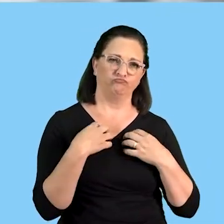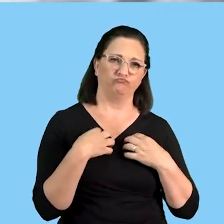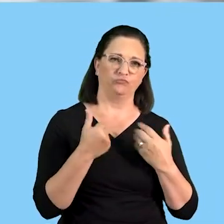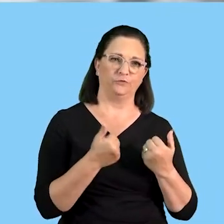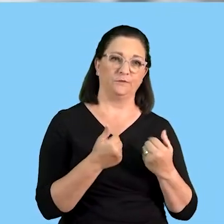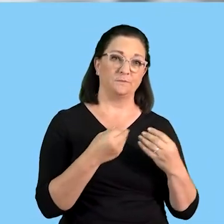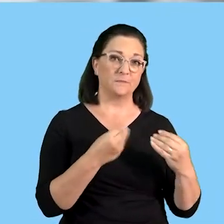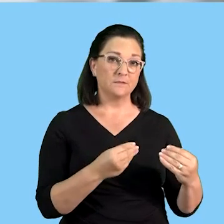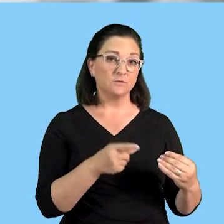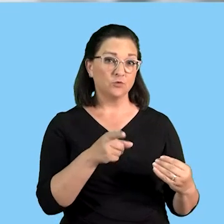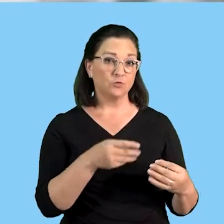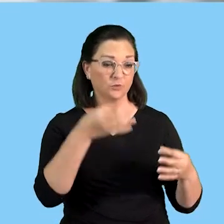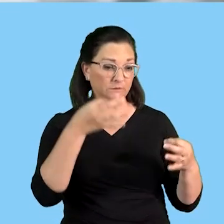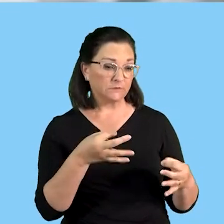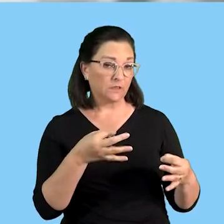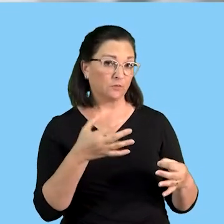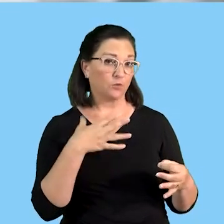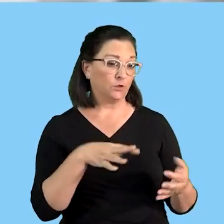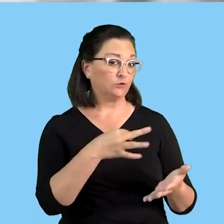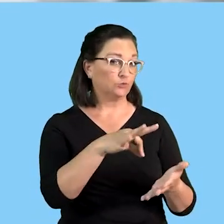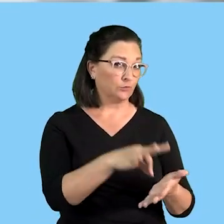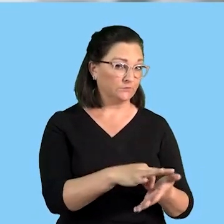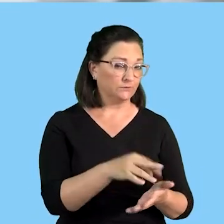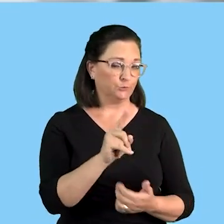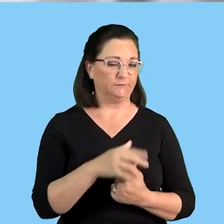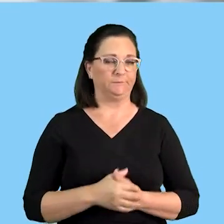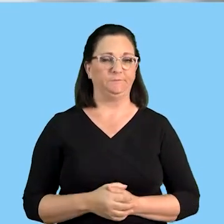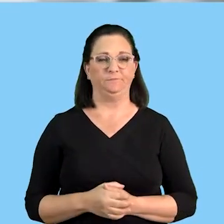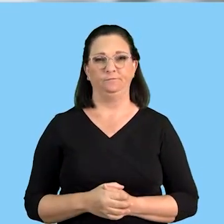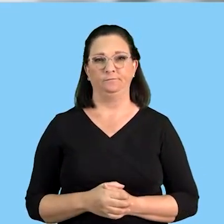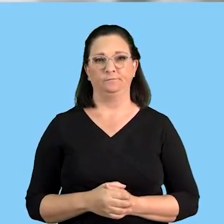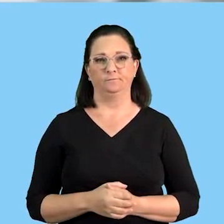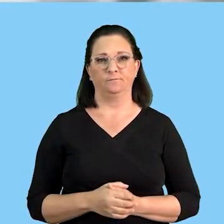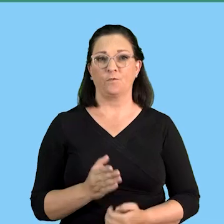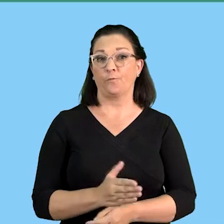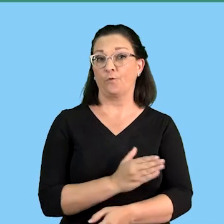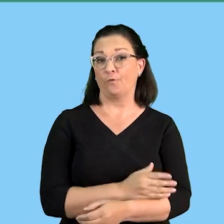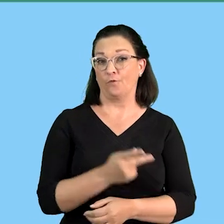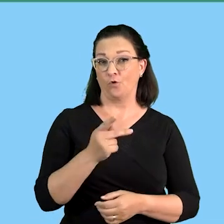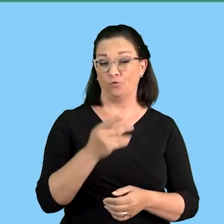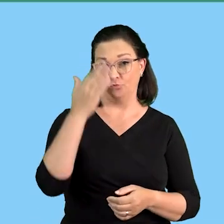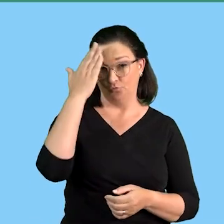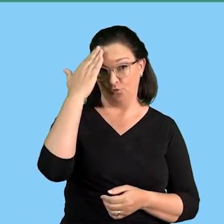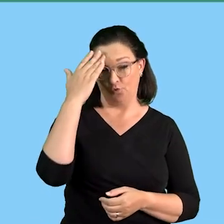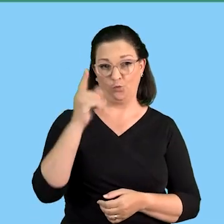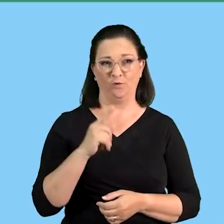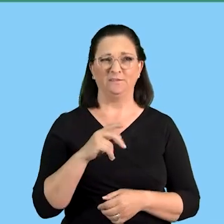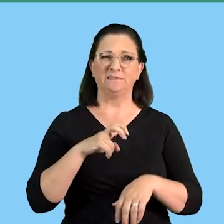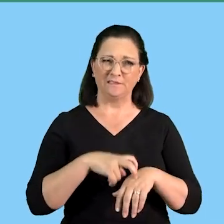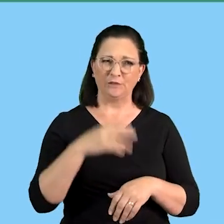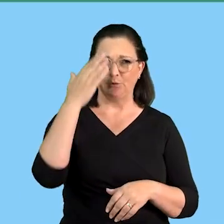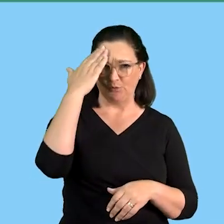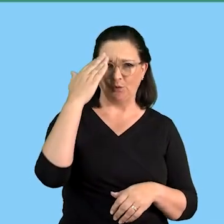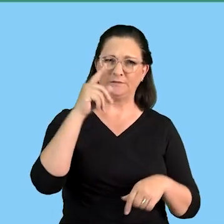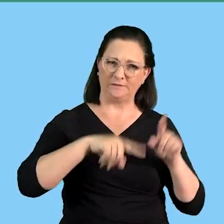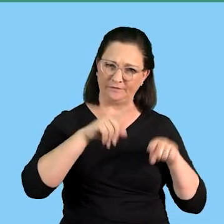terms of you deciding to either register one. Now, pre-knowledge, you must know the different forms of ownership